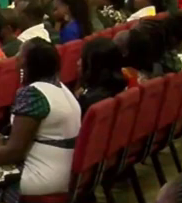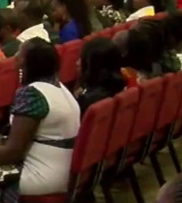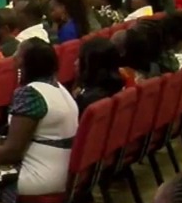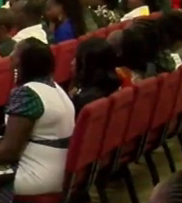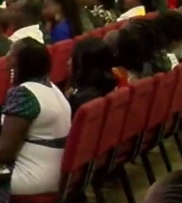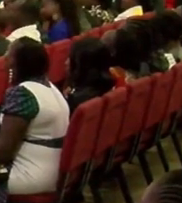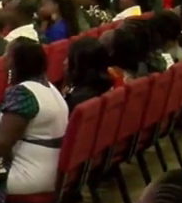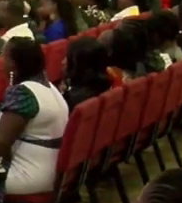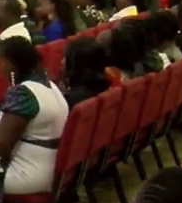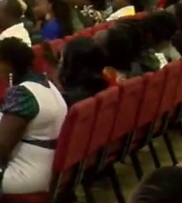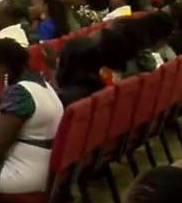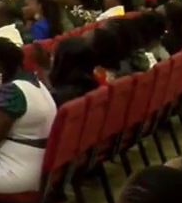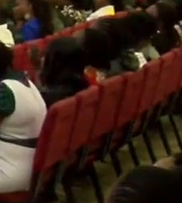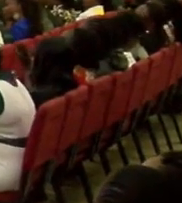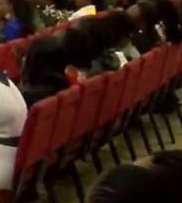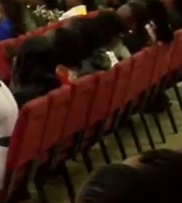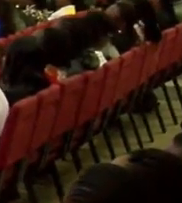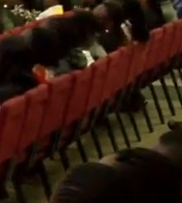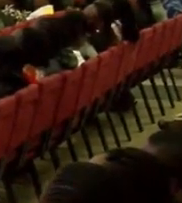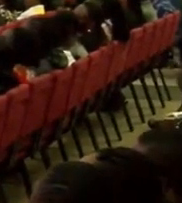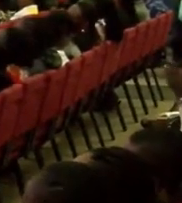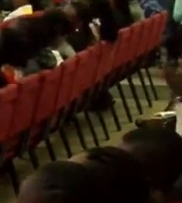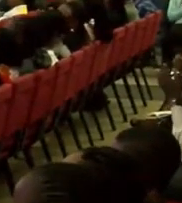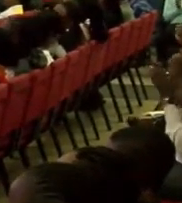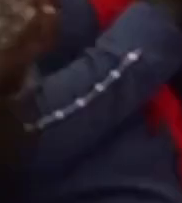able, won't you clap for Jesus?